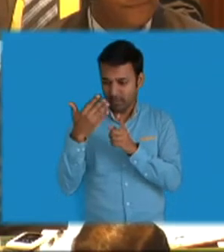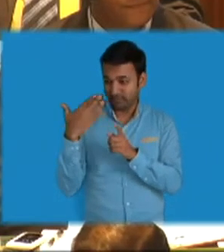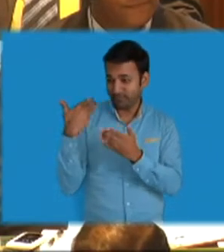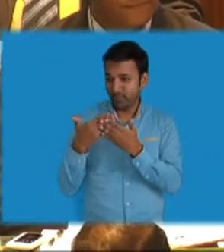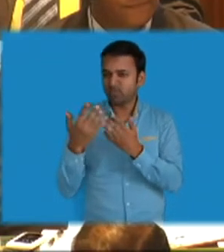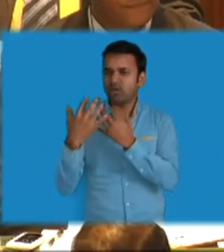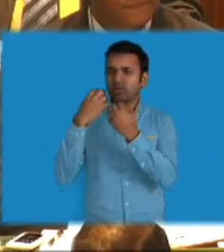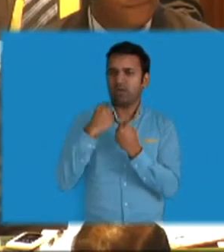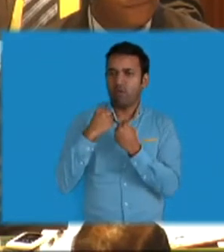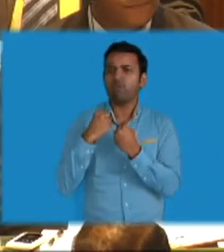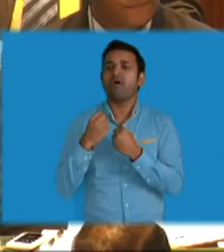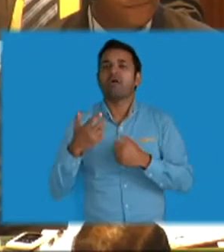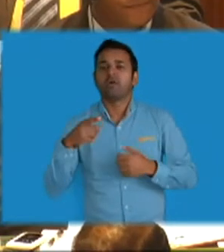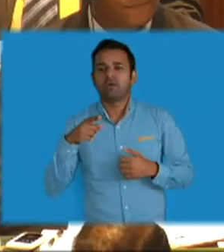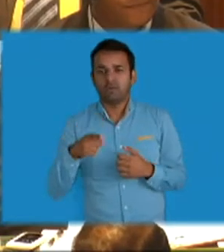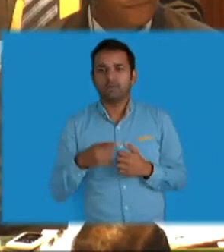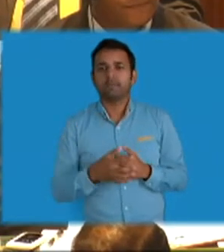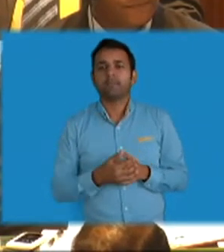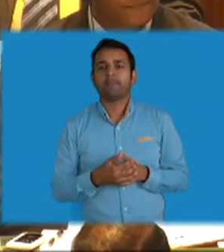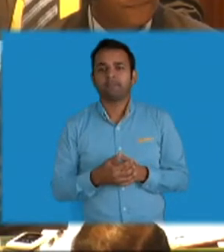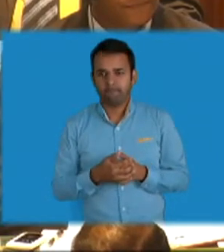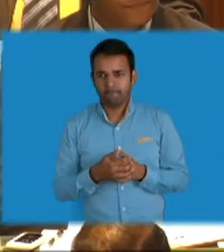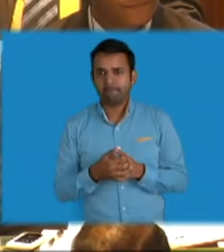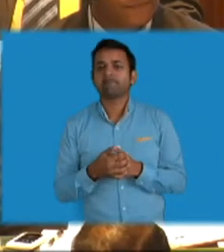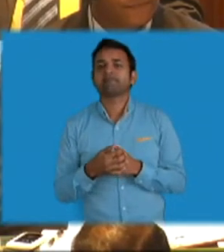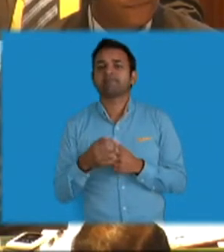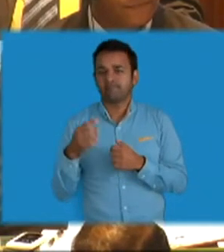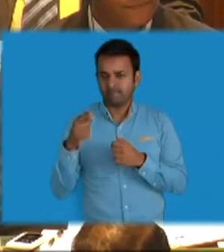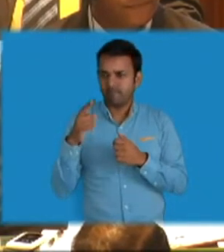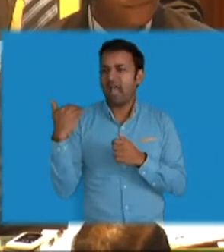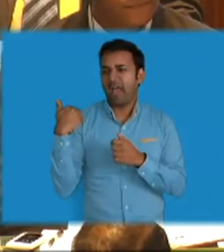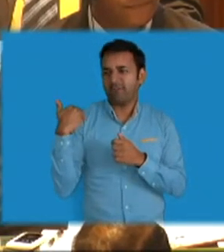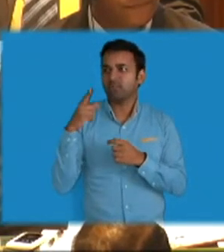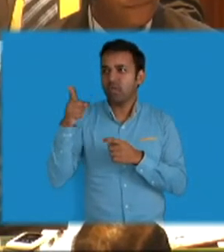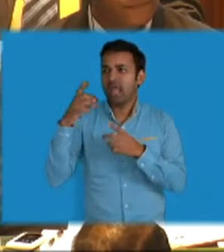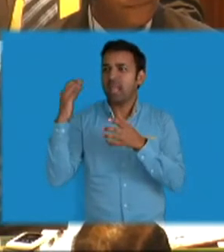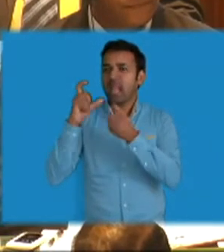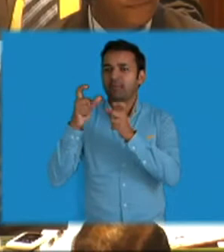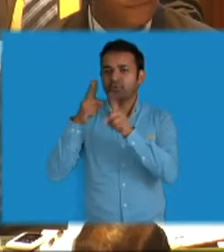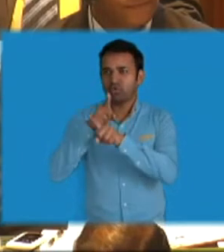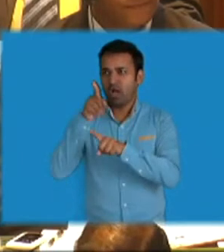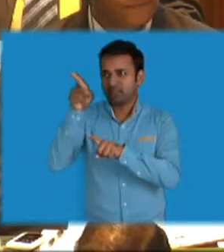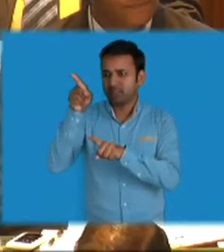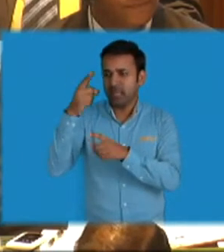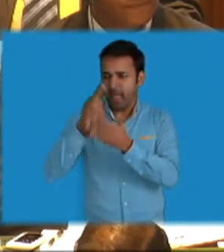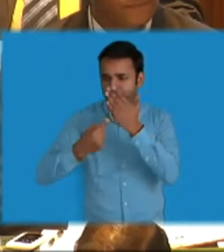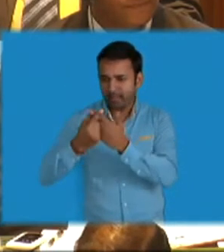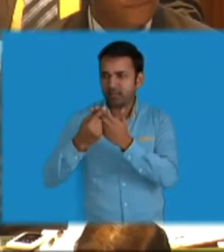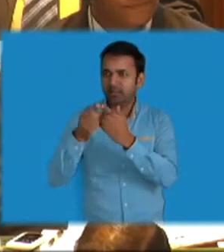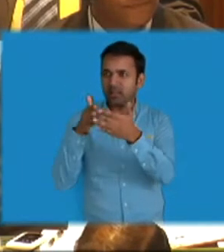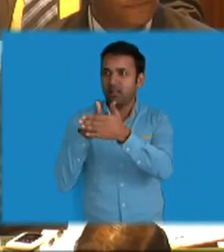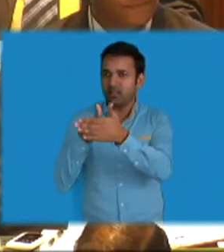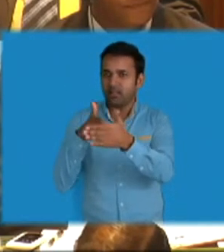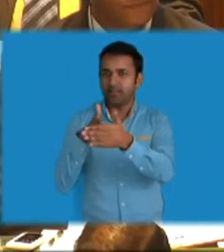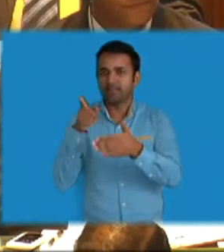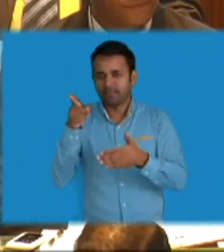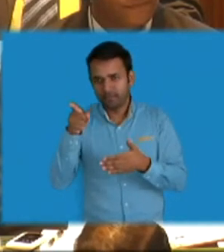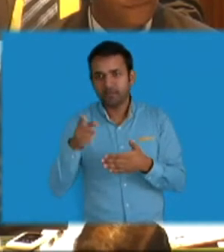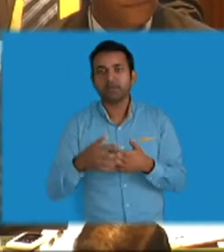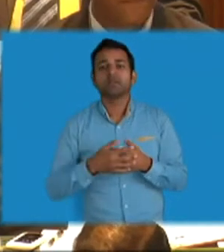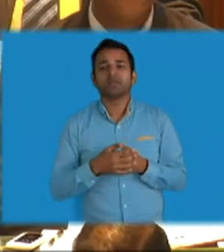change. And for plantation, it takes a number of years, 20 to 30